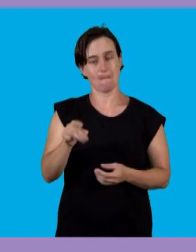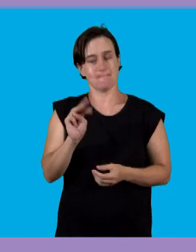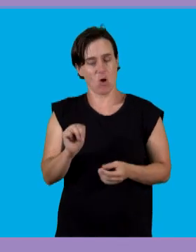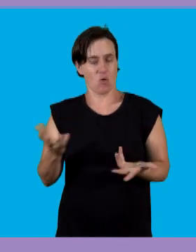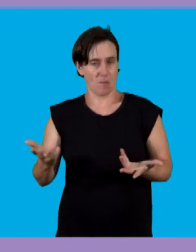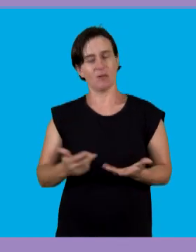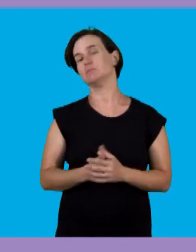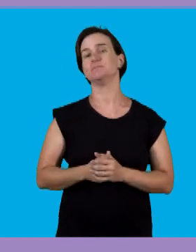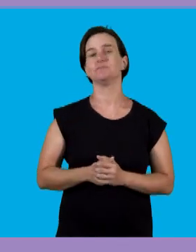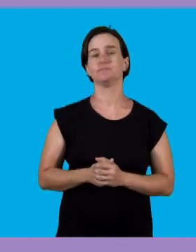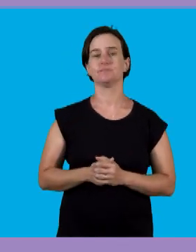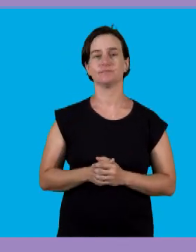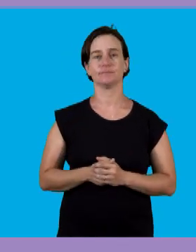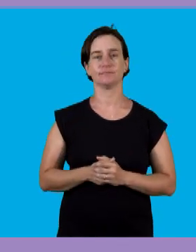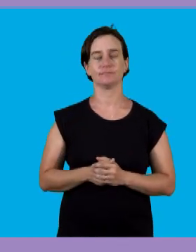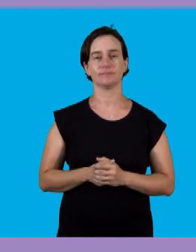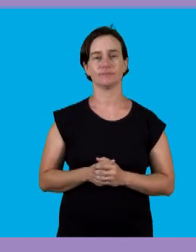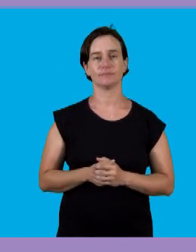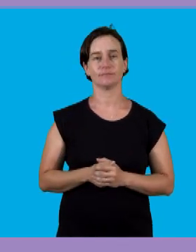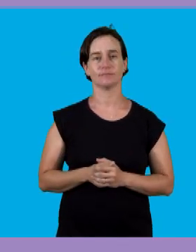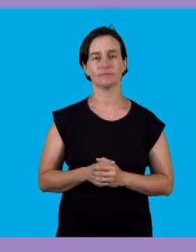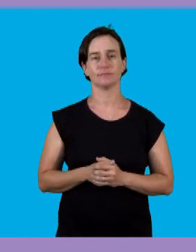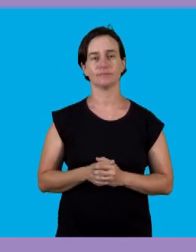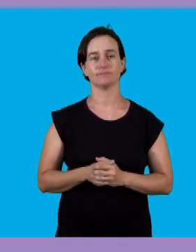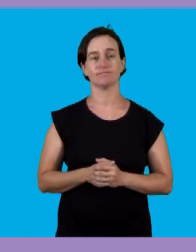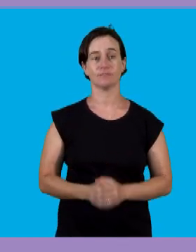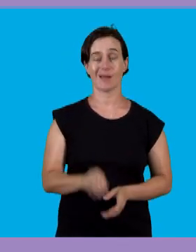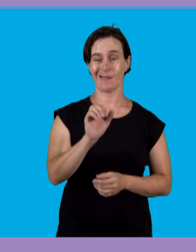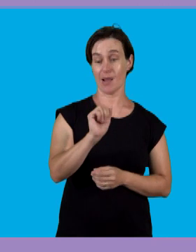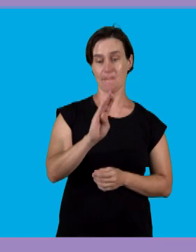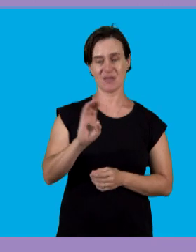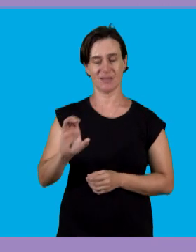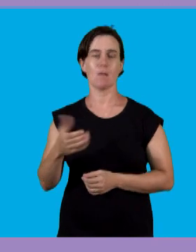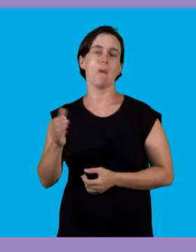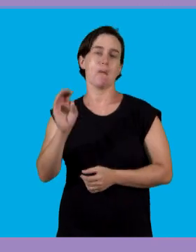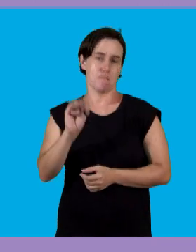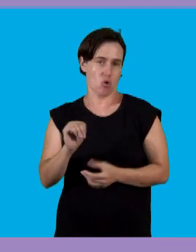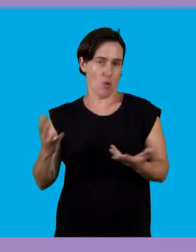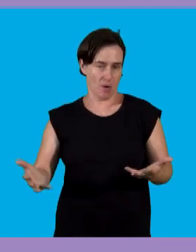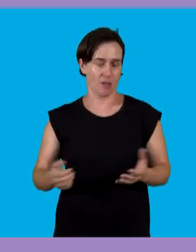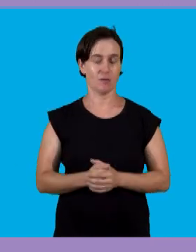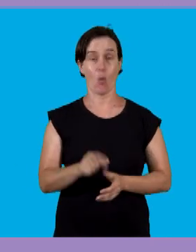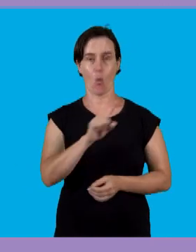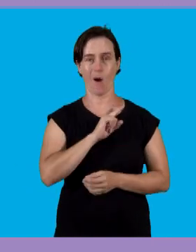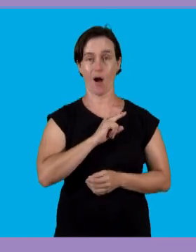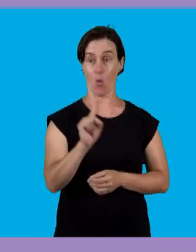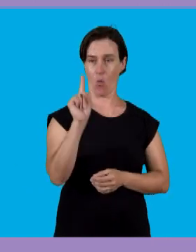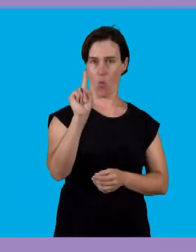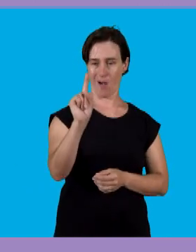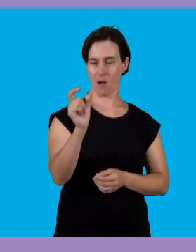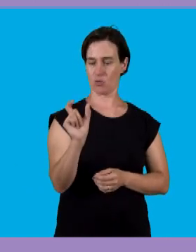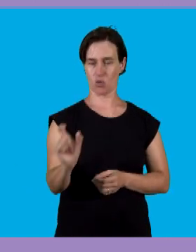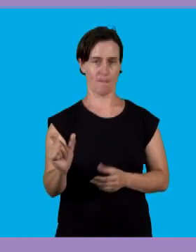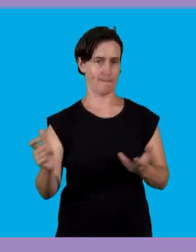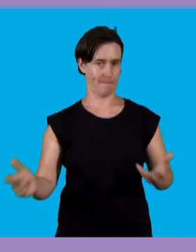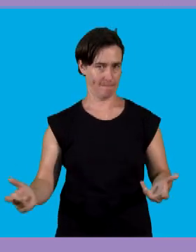42k cubed is a monomial. And ABC is also a monomial because it is